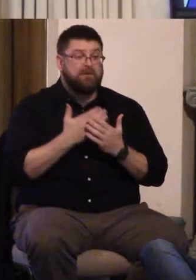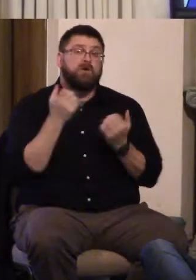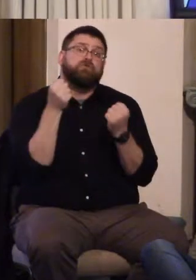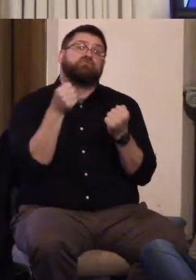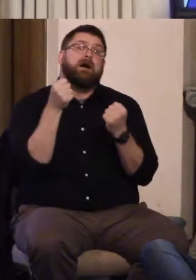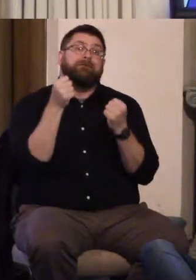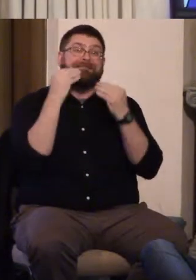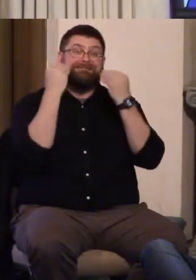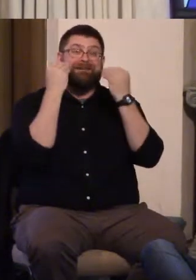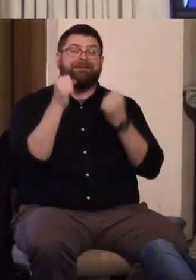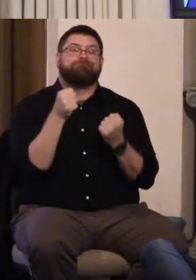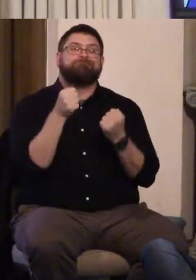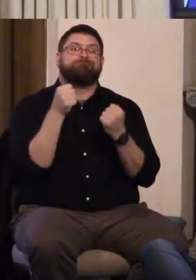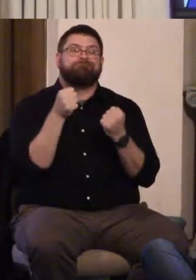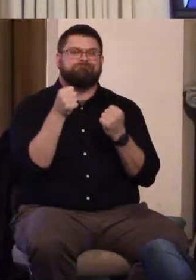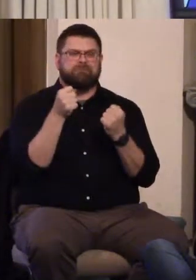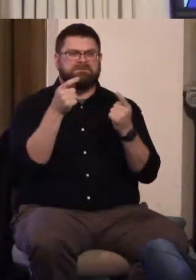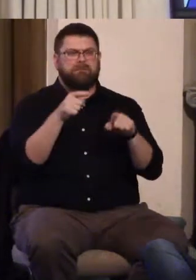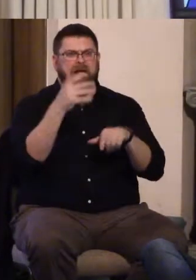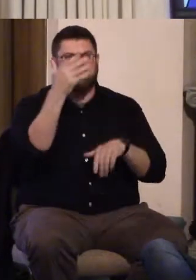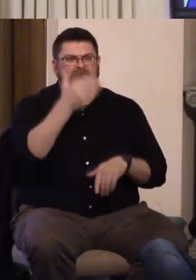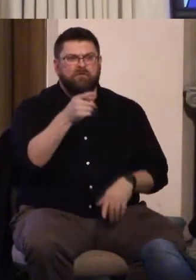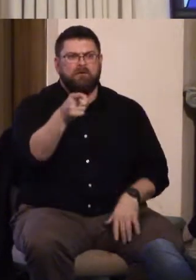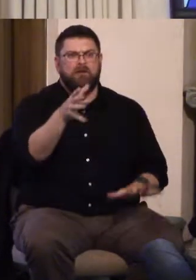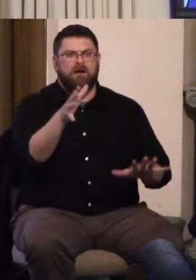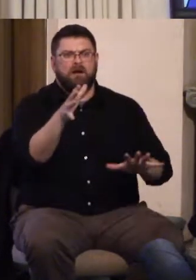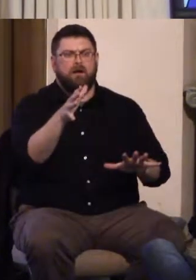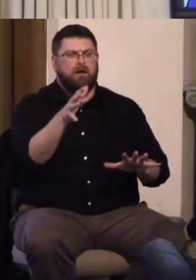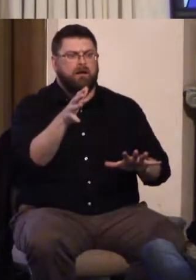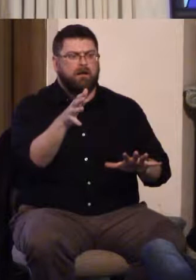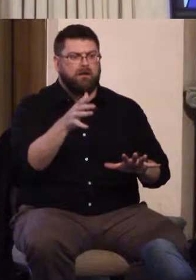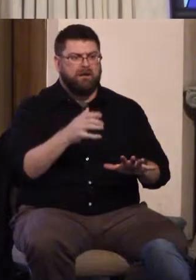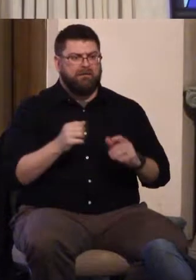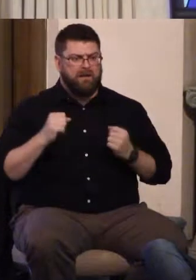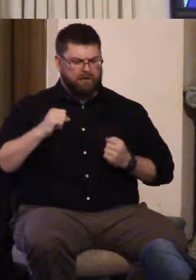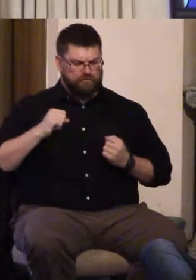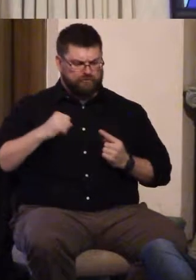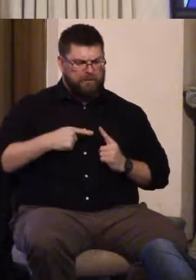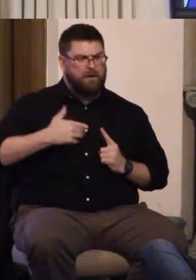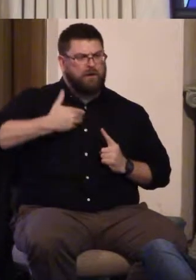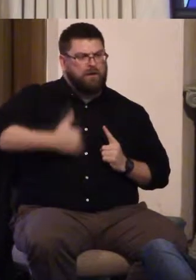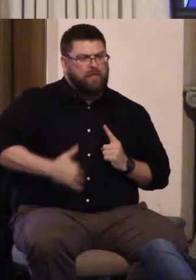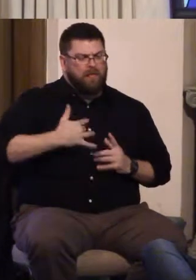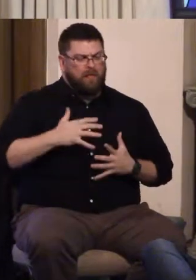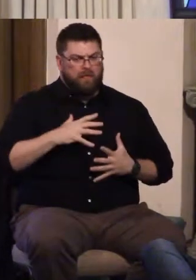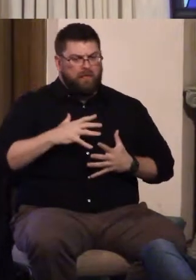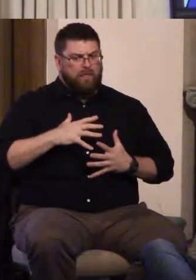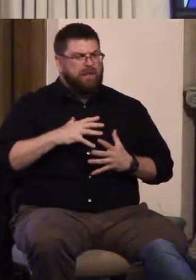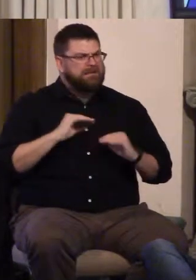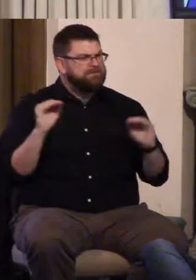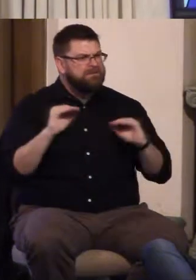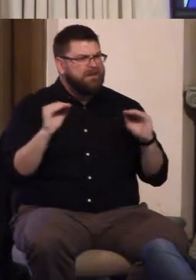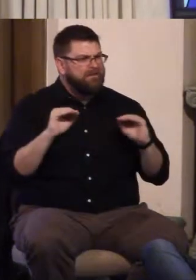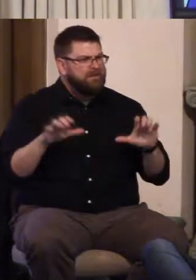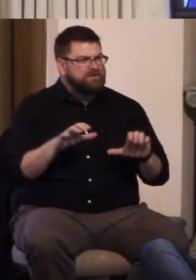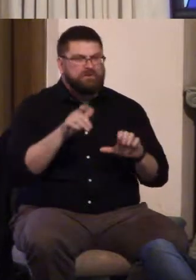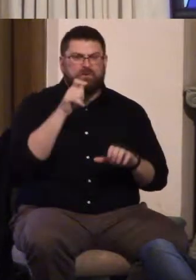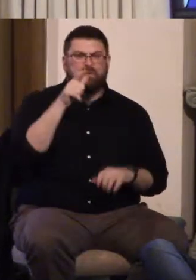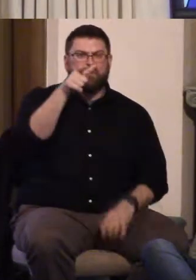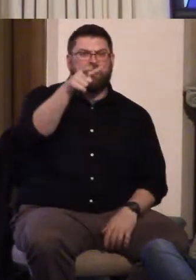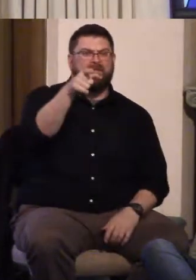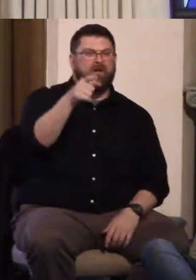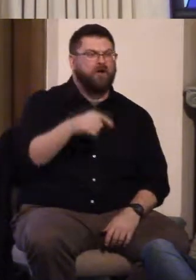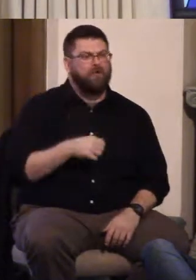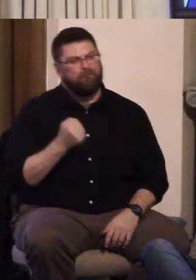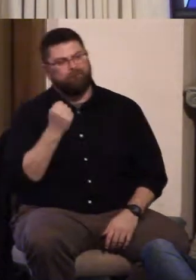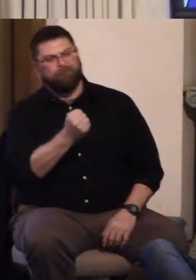smiling, driving down the street, and something happens in front of us, and then boom, something gets triggered, which has nothing to do with the guy